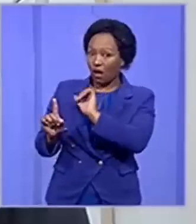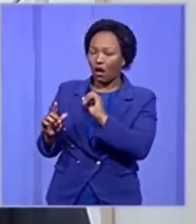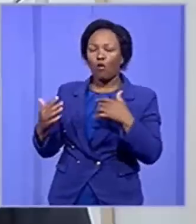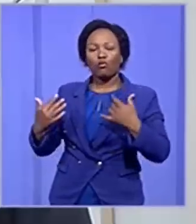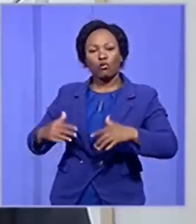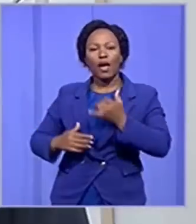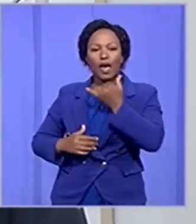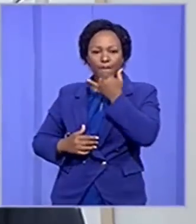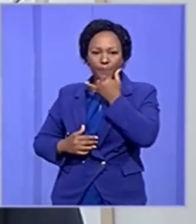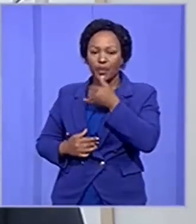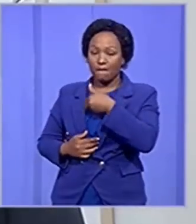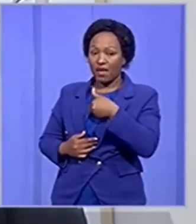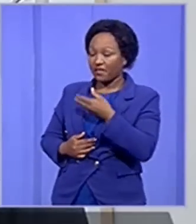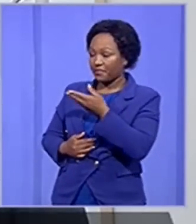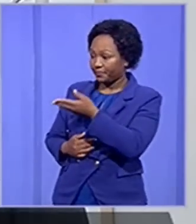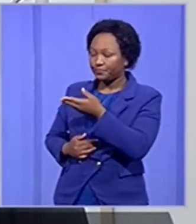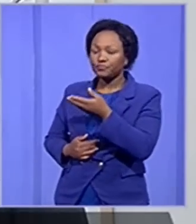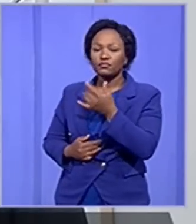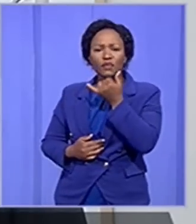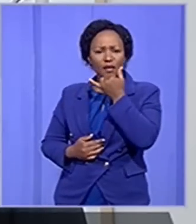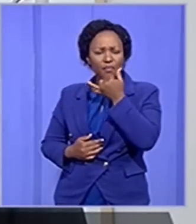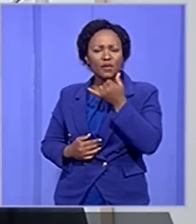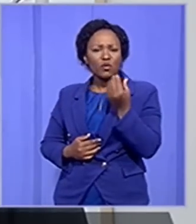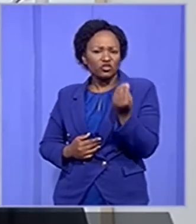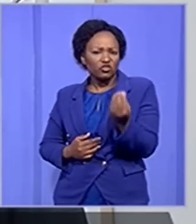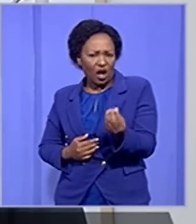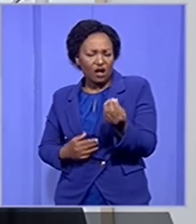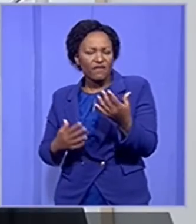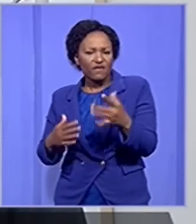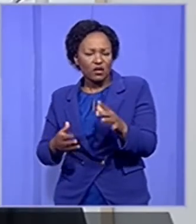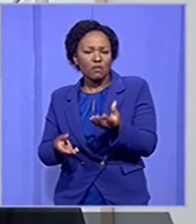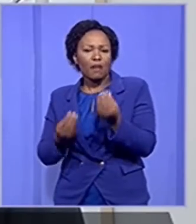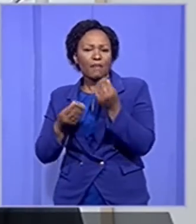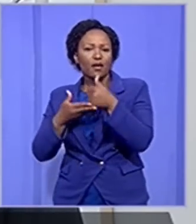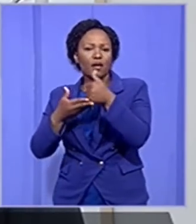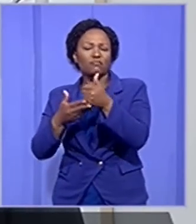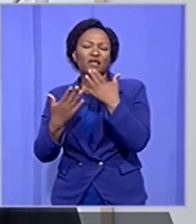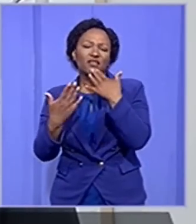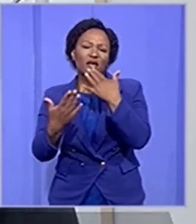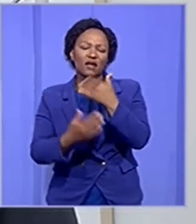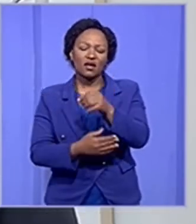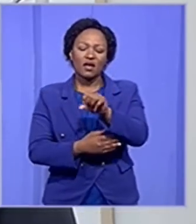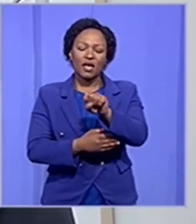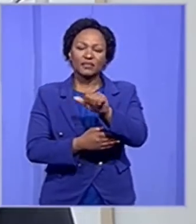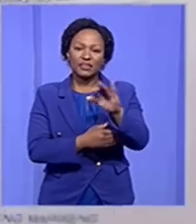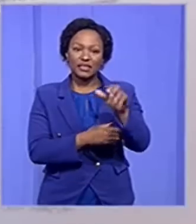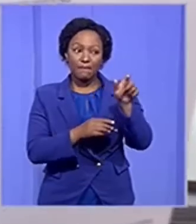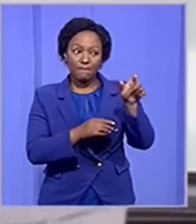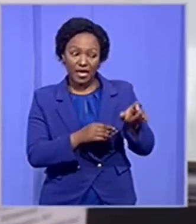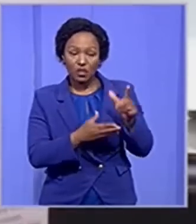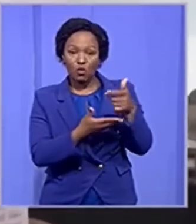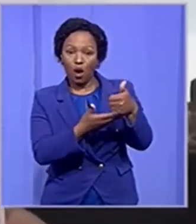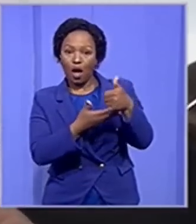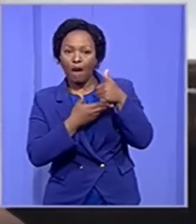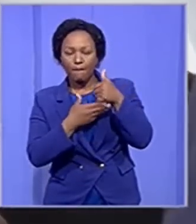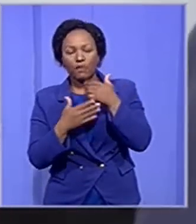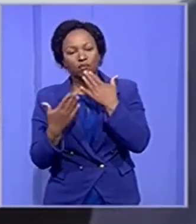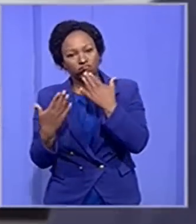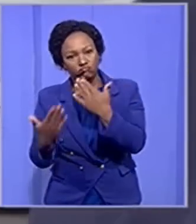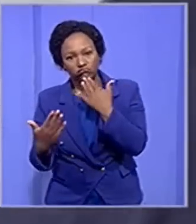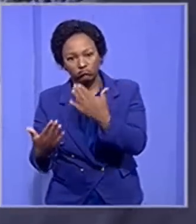itumela fela ngwana kgonne go kry-a thuso, ke leboga SABC, ke leboga le the donor. Ya ka ngwana no yena a